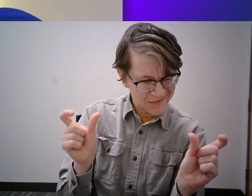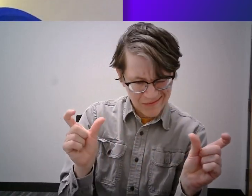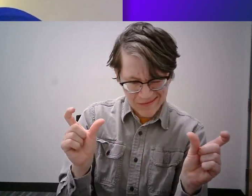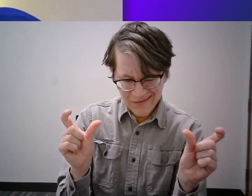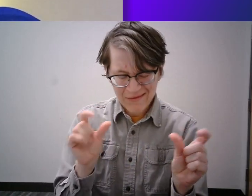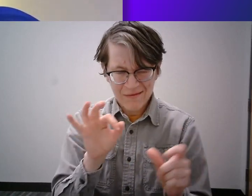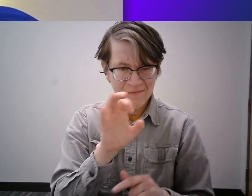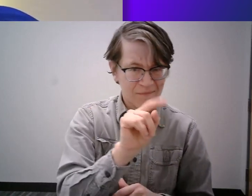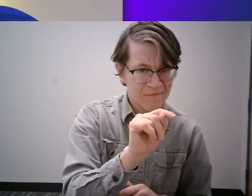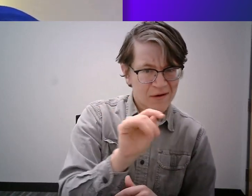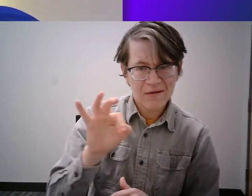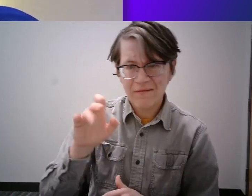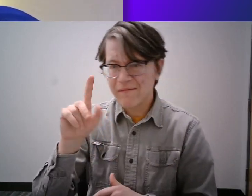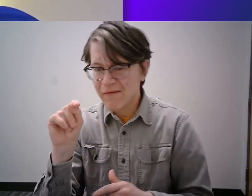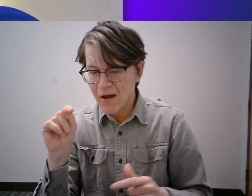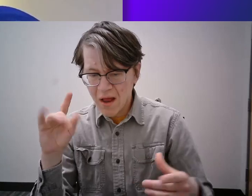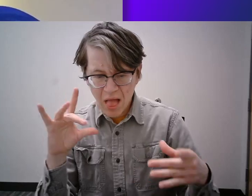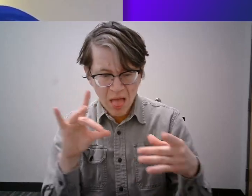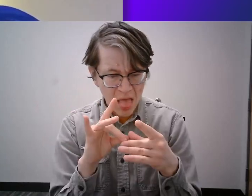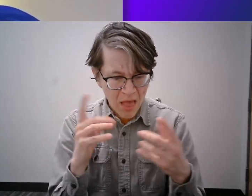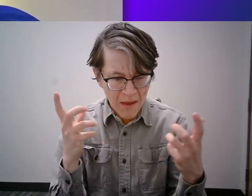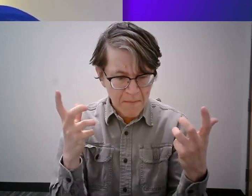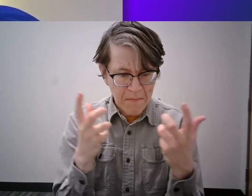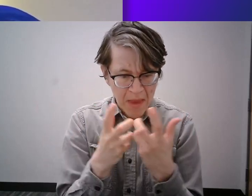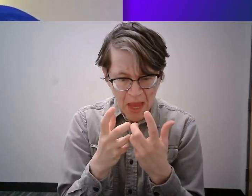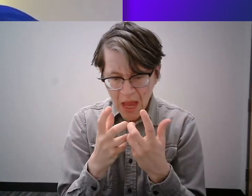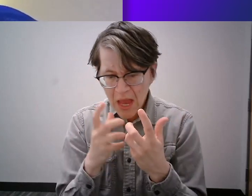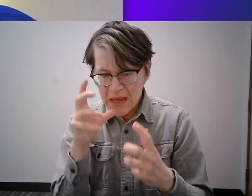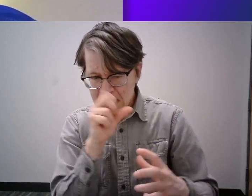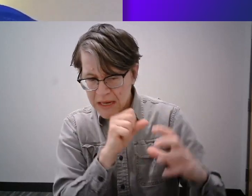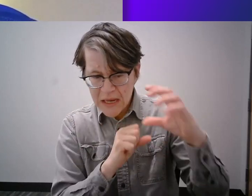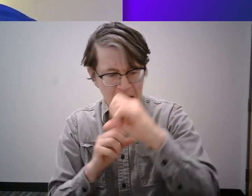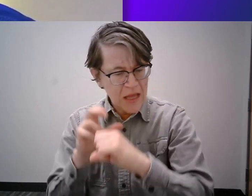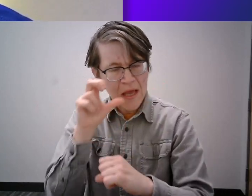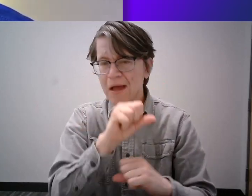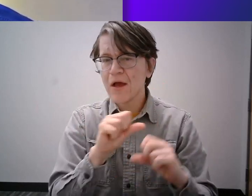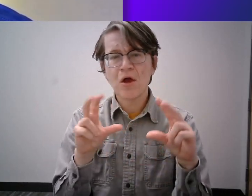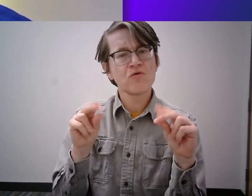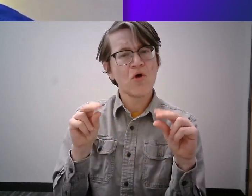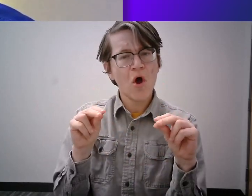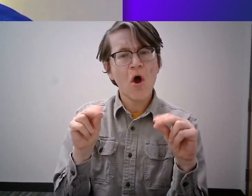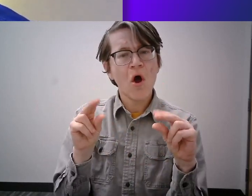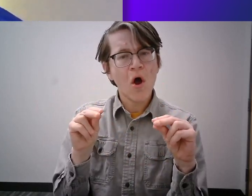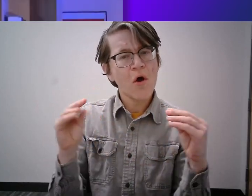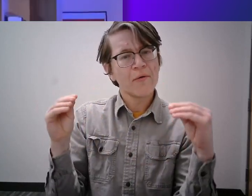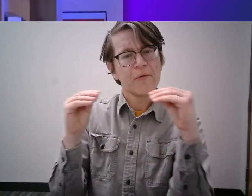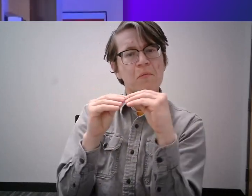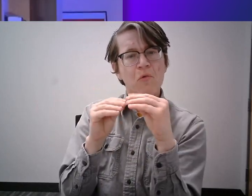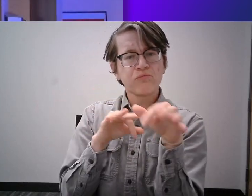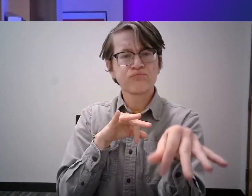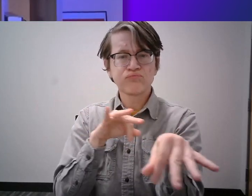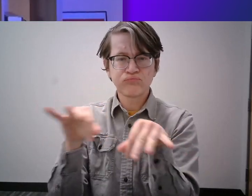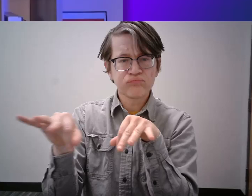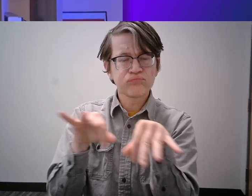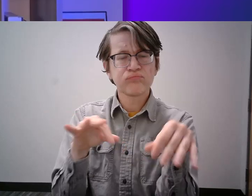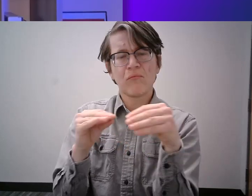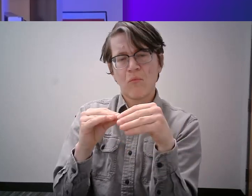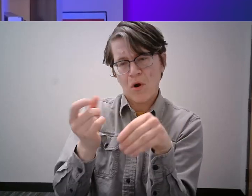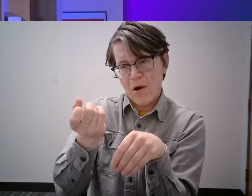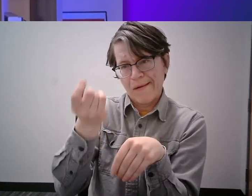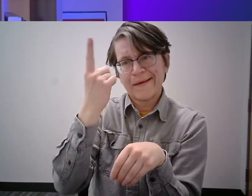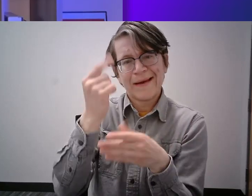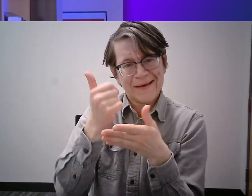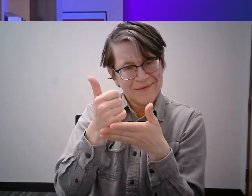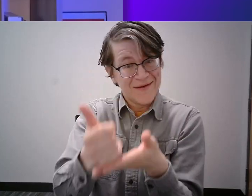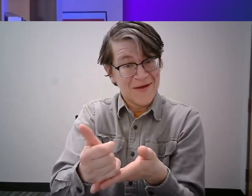the end of this video to find out what a humanist sans serif is without all this art historic stuff. So, ready to